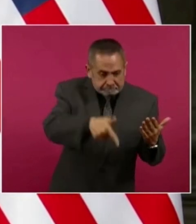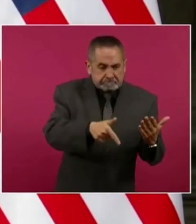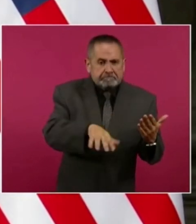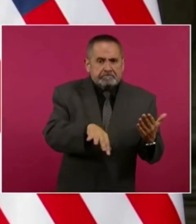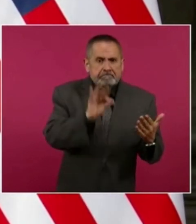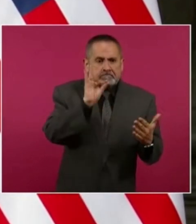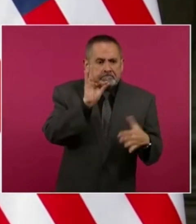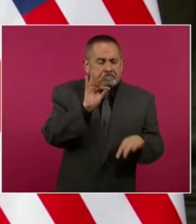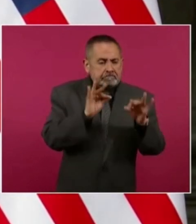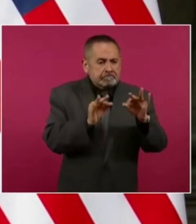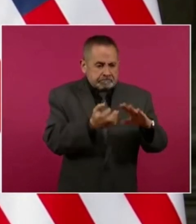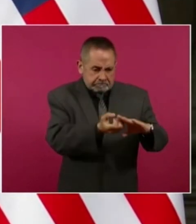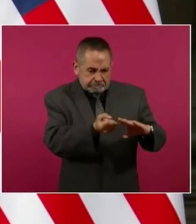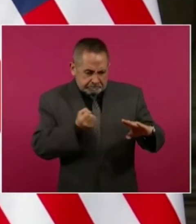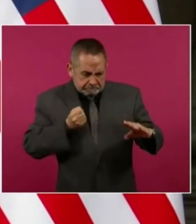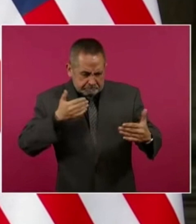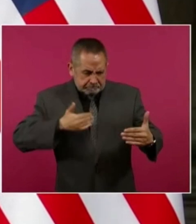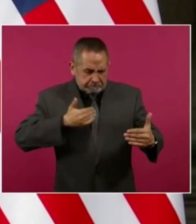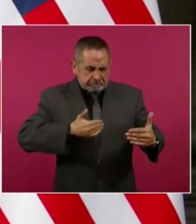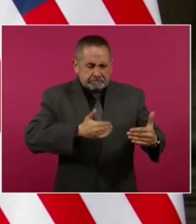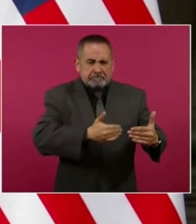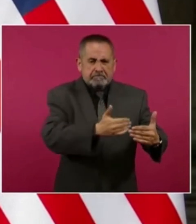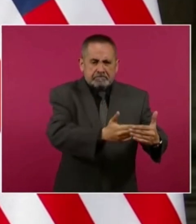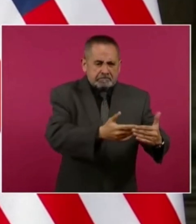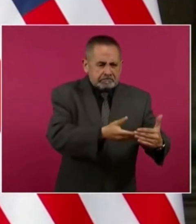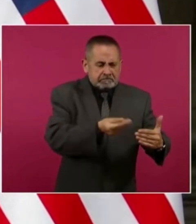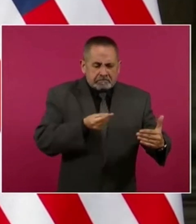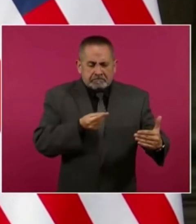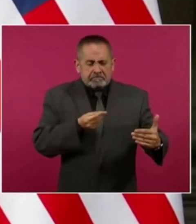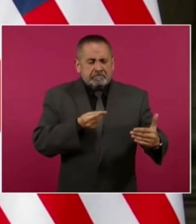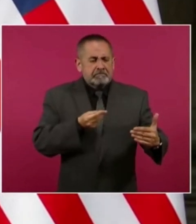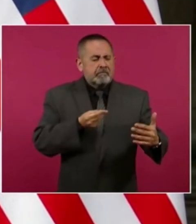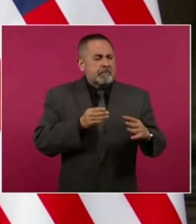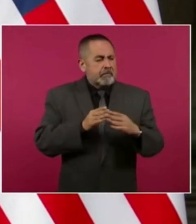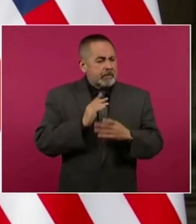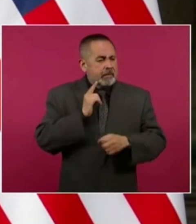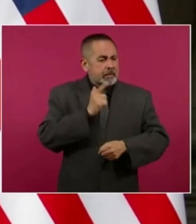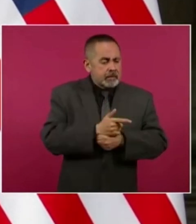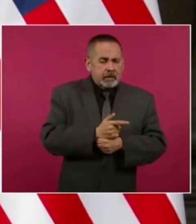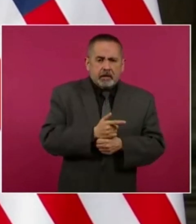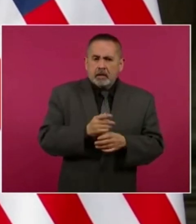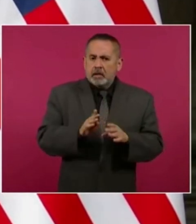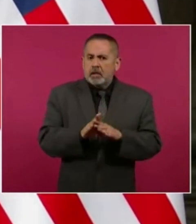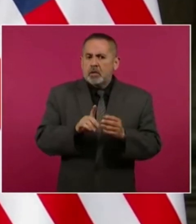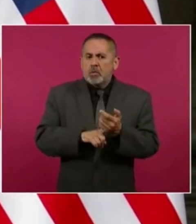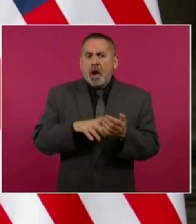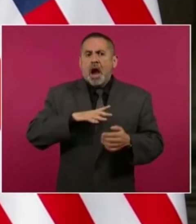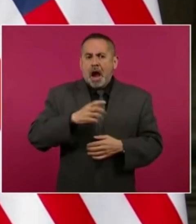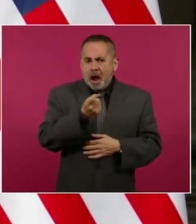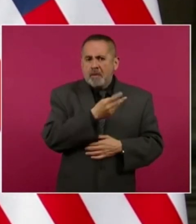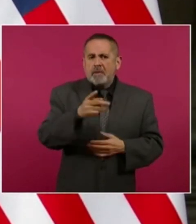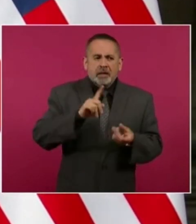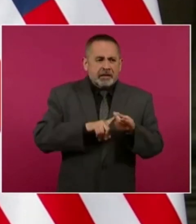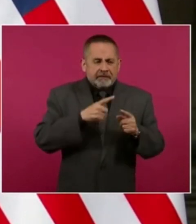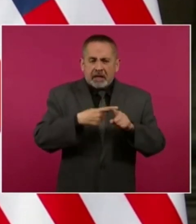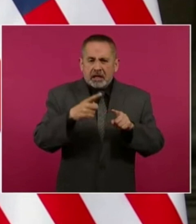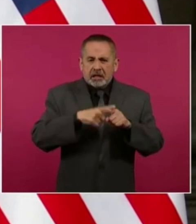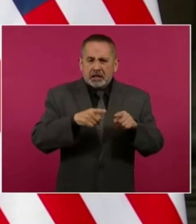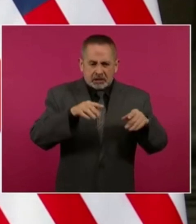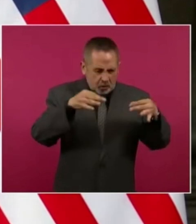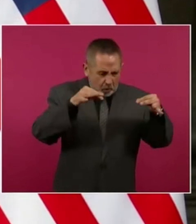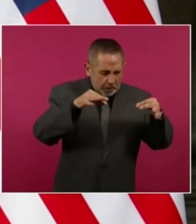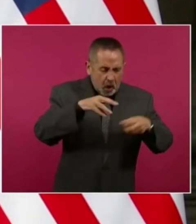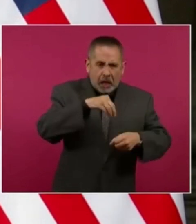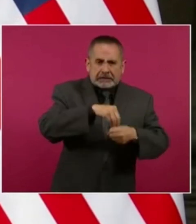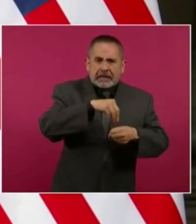or at least a closet. And as soon as they did, they realized there were several classified documents in that box.